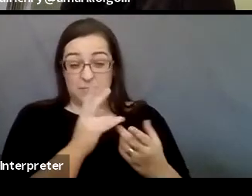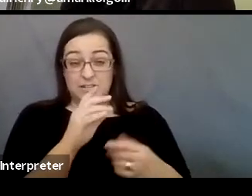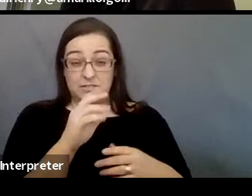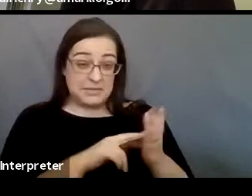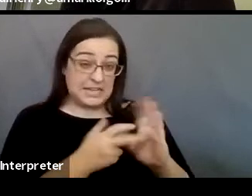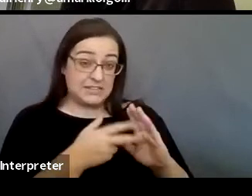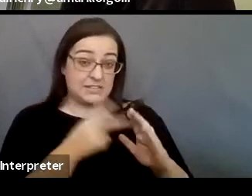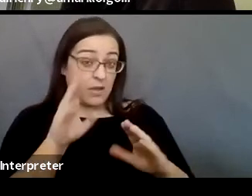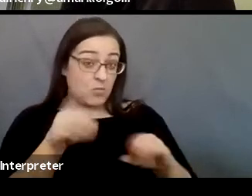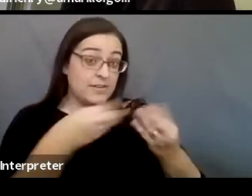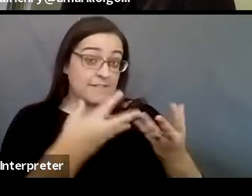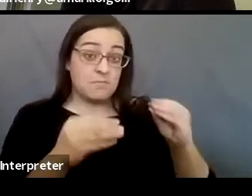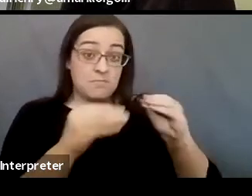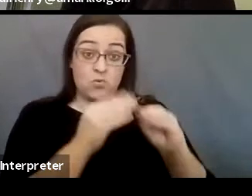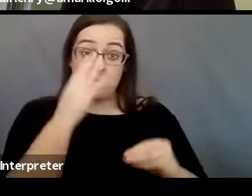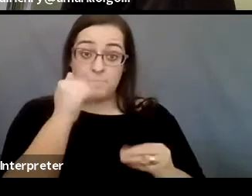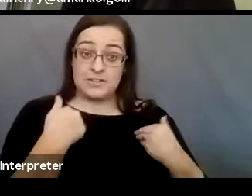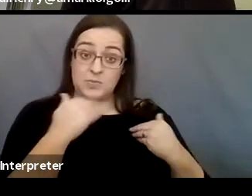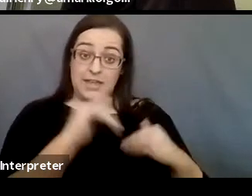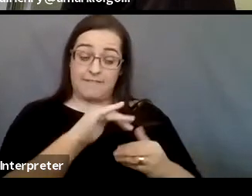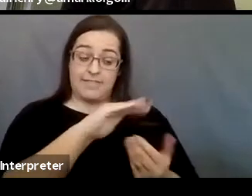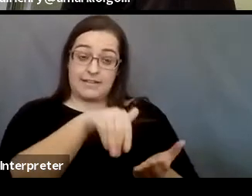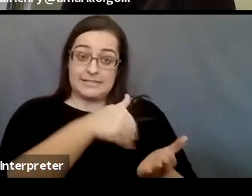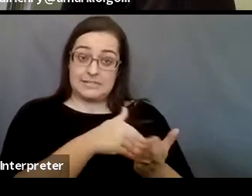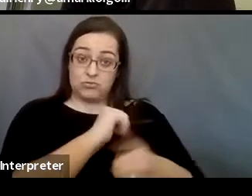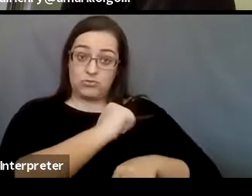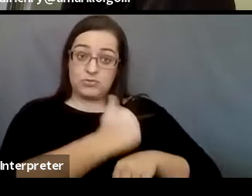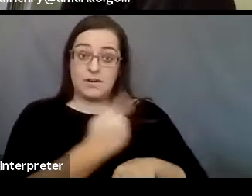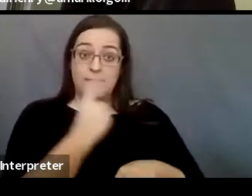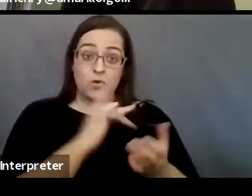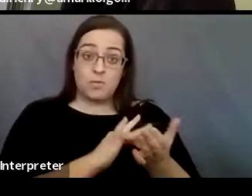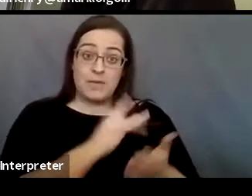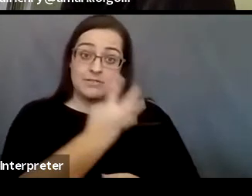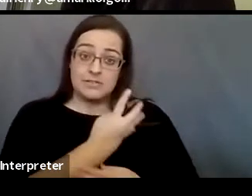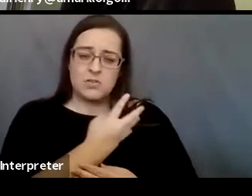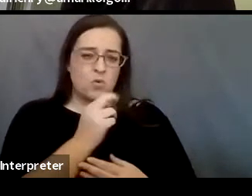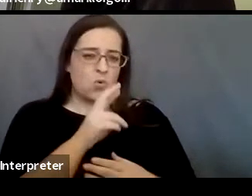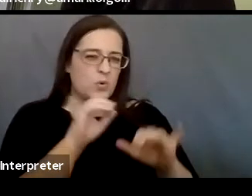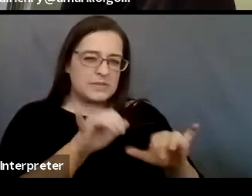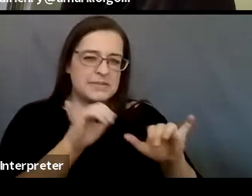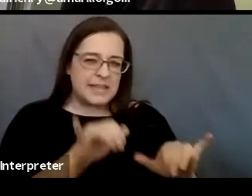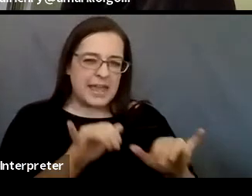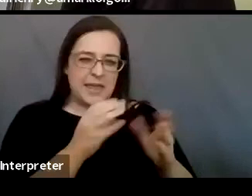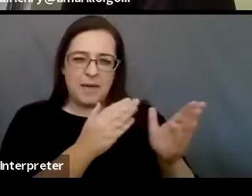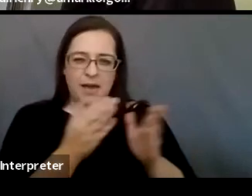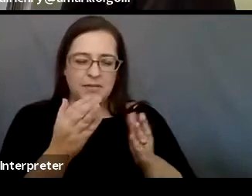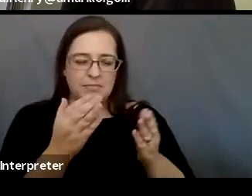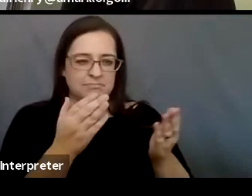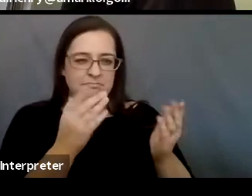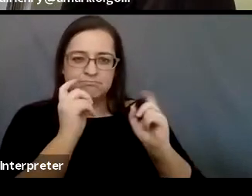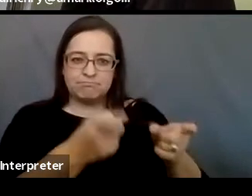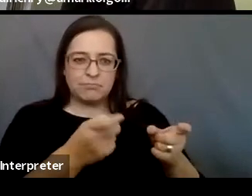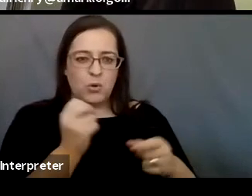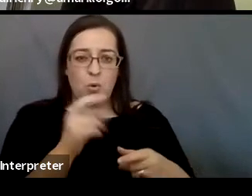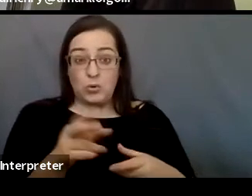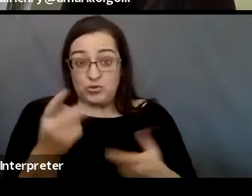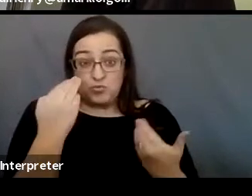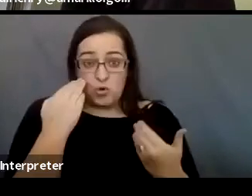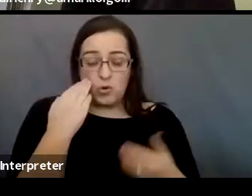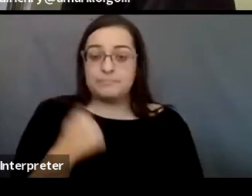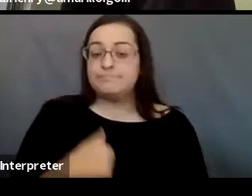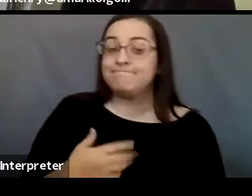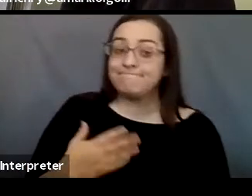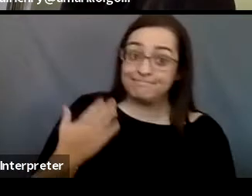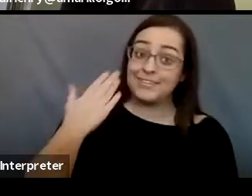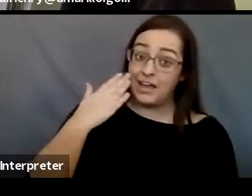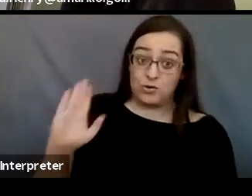it increase the allotment with the establishment of this center, or will it just remain the same, or is that known yet? I certainly don't